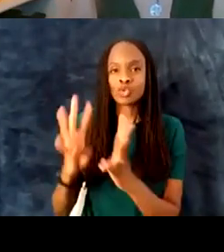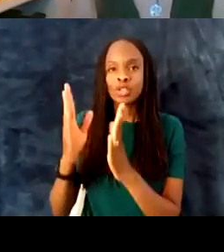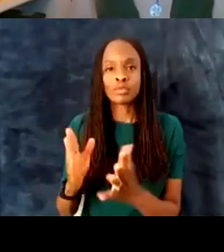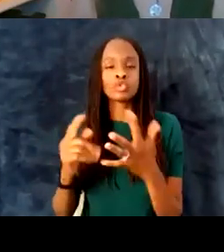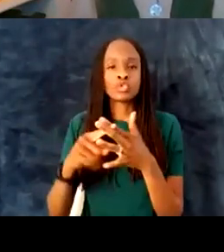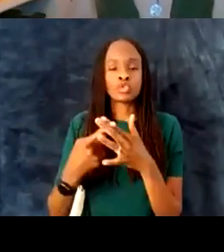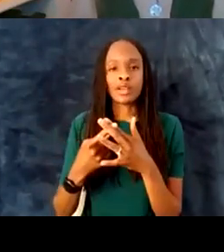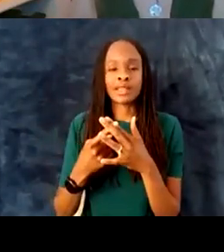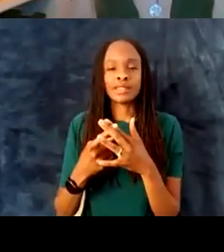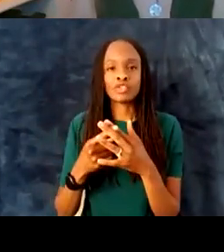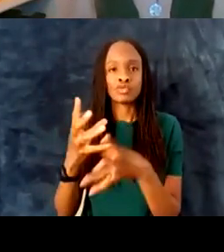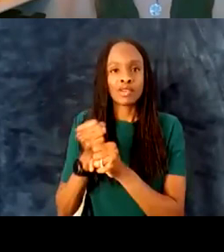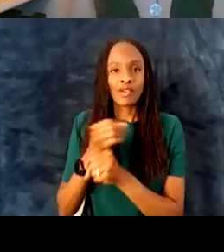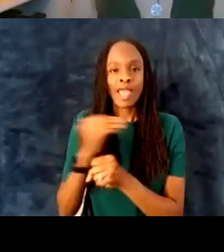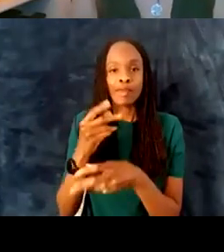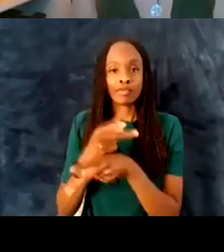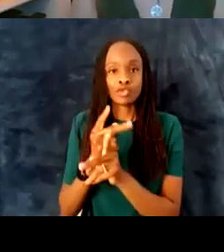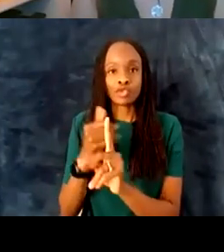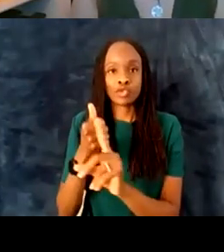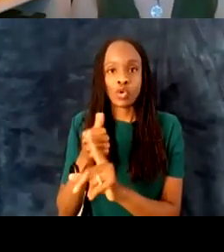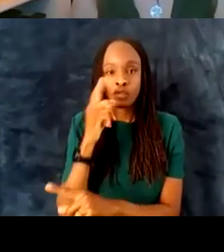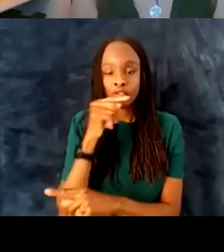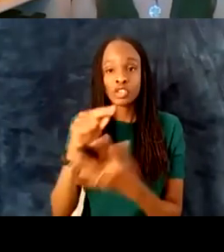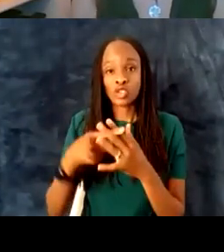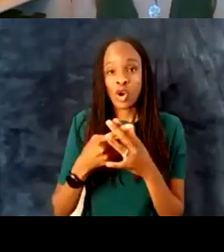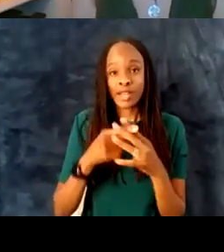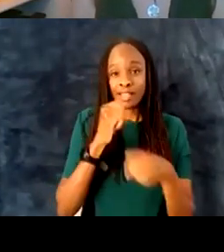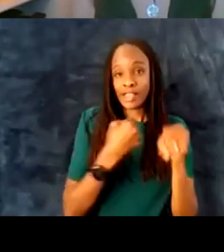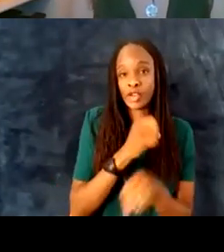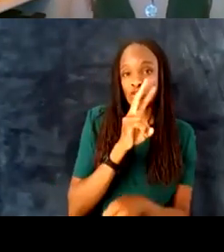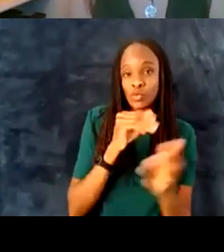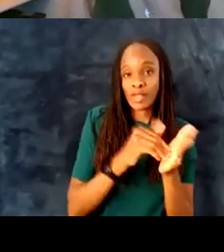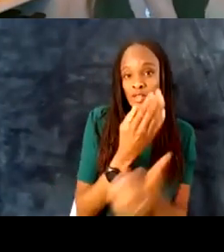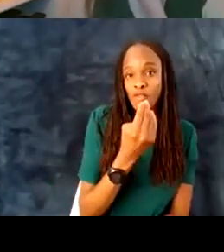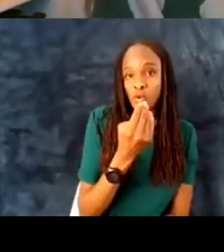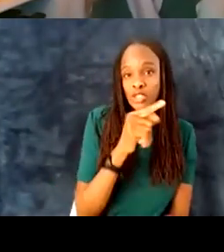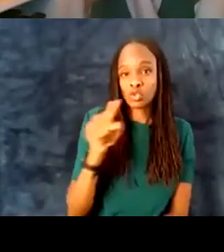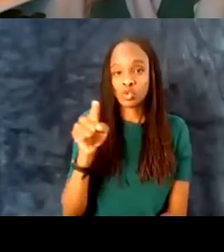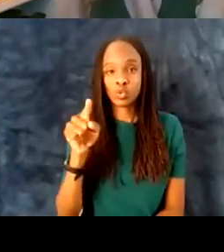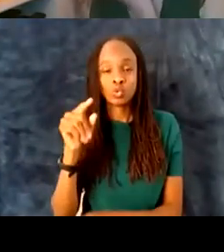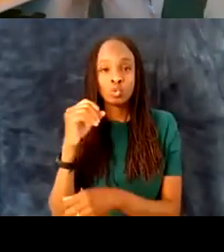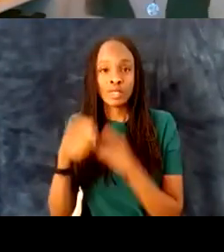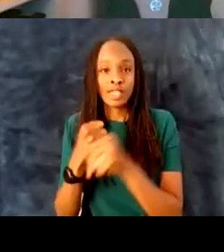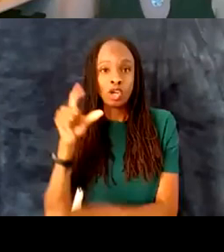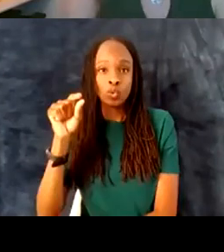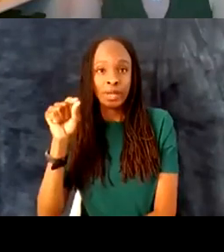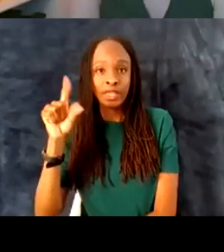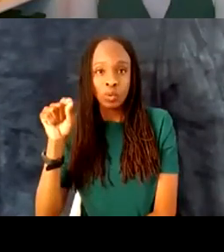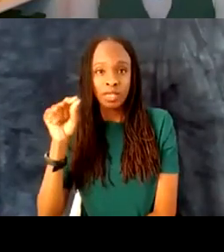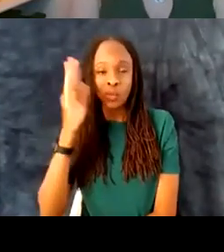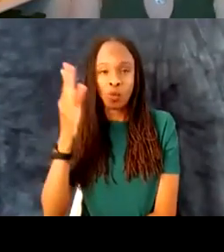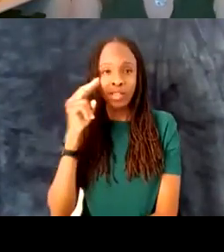own nonfiction. So we start at 2014 and we're gonna look from 2014 to 2020. And we're looking